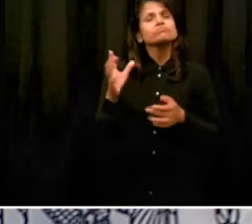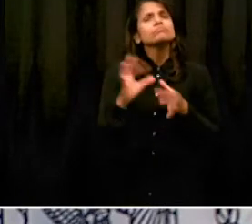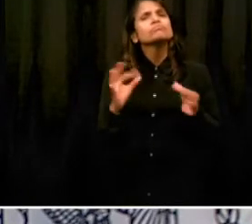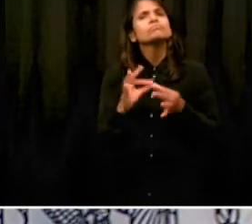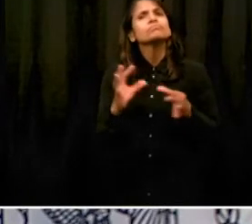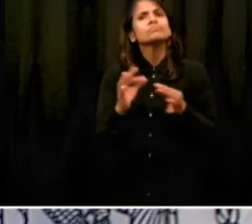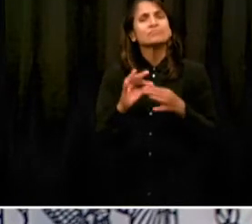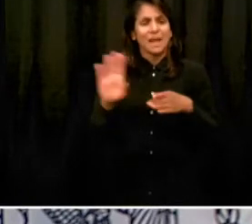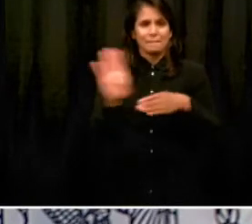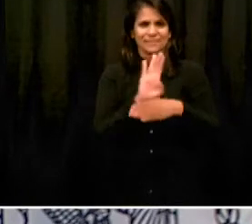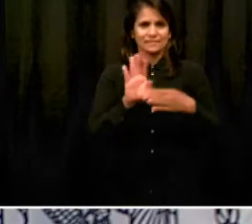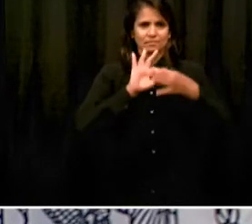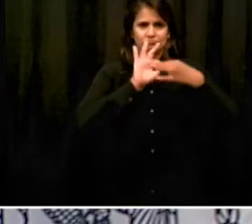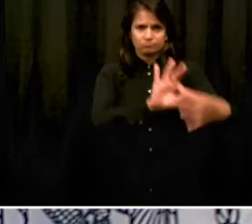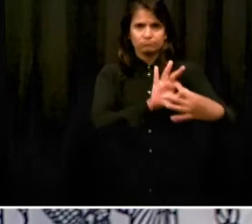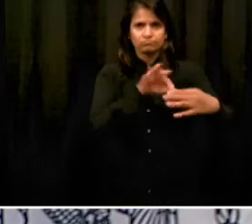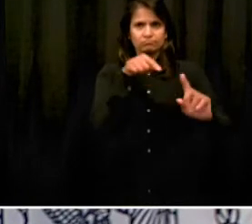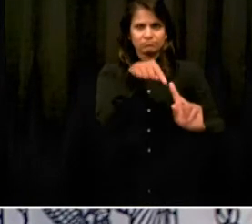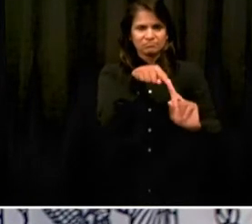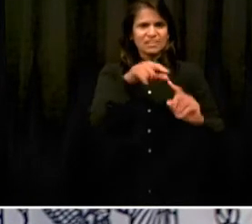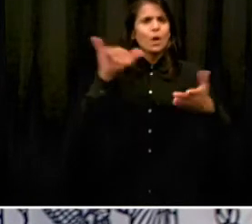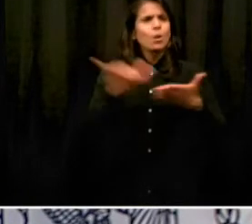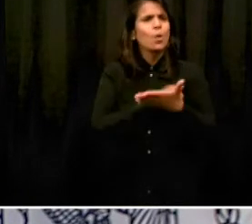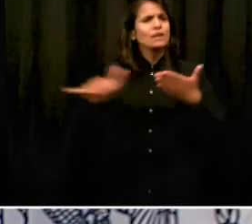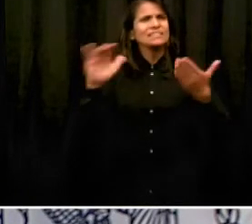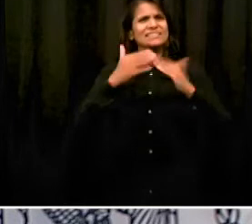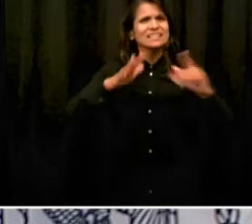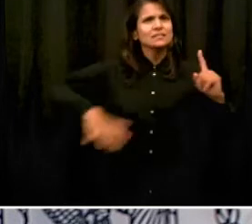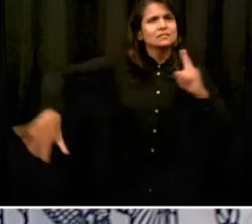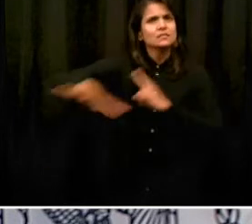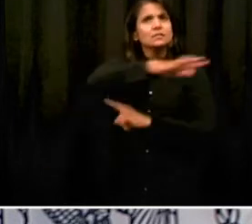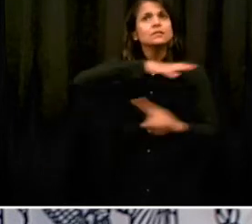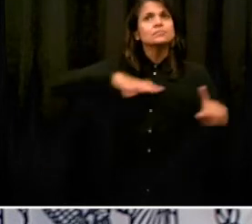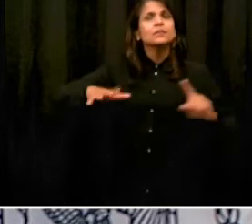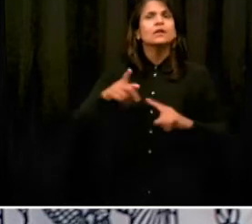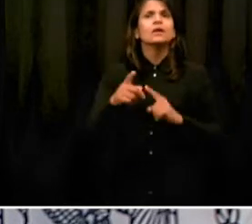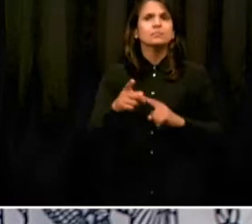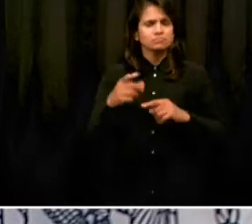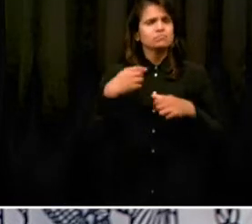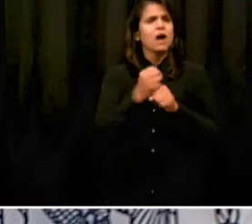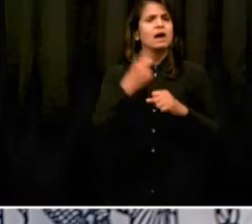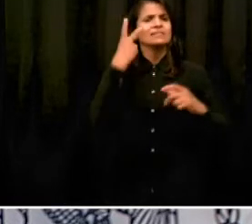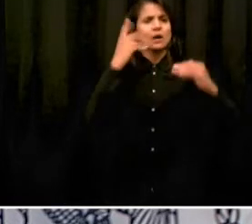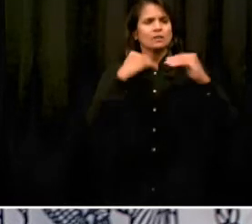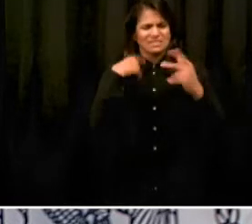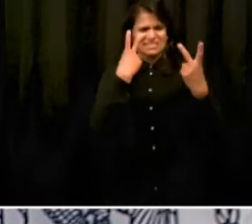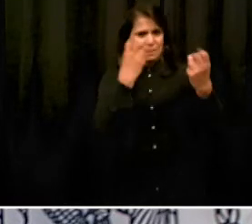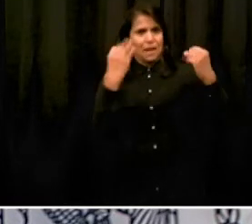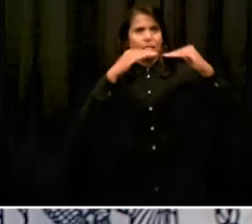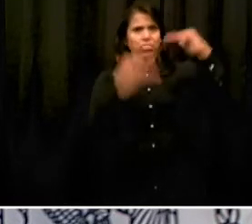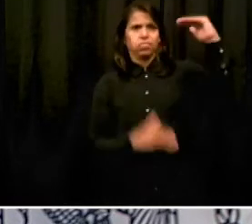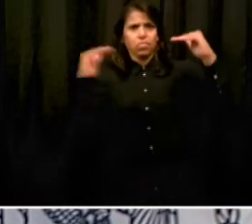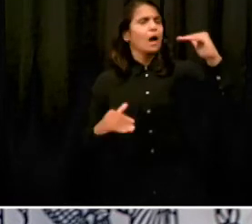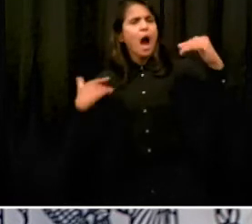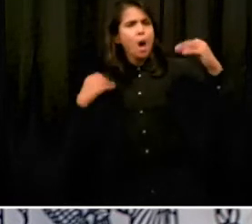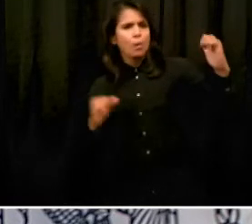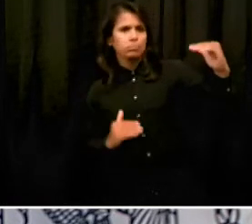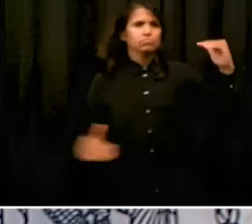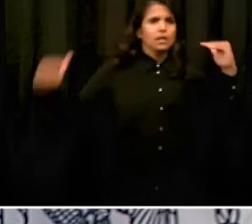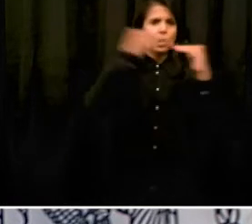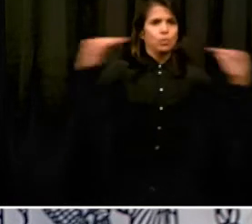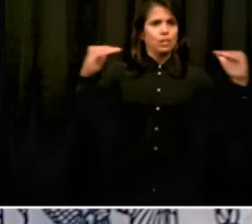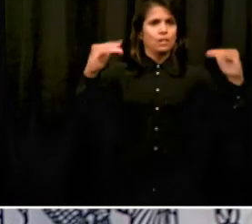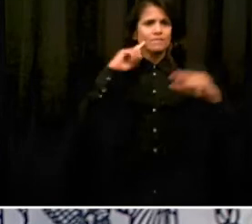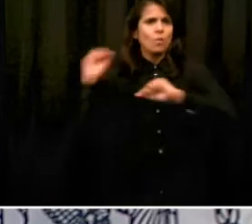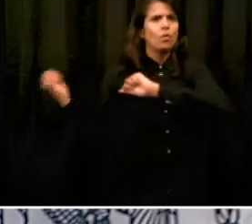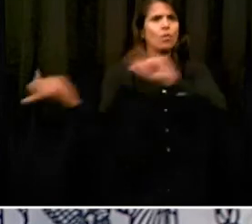fairer, more equitable. And you've also talked about all these layoffs, including today, up to 22,000